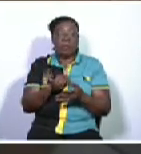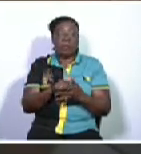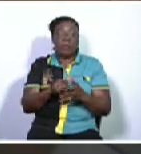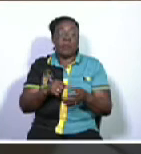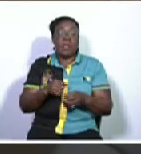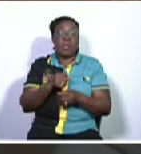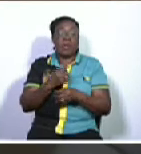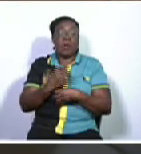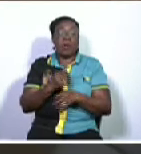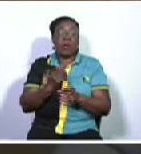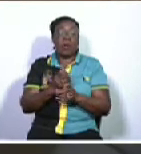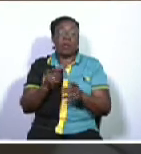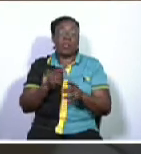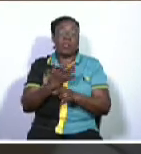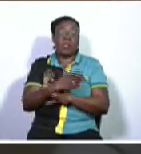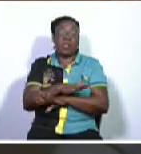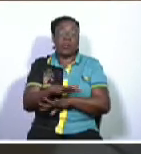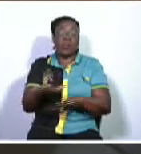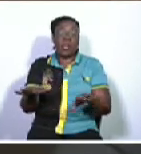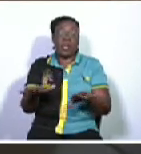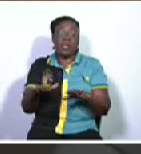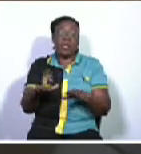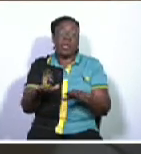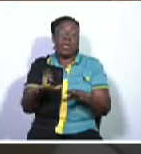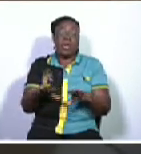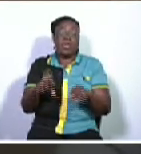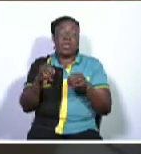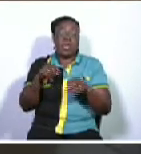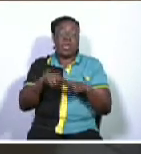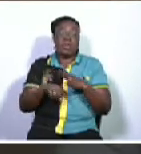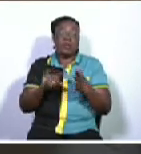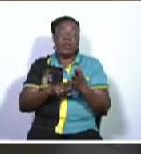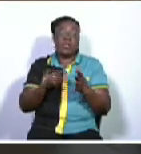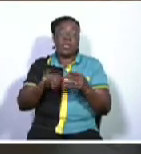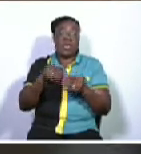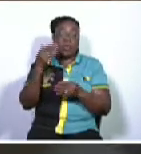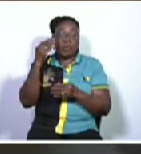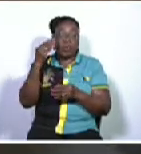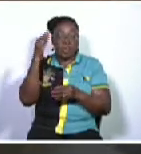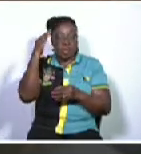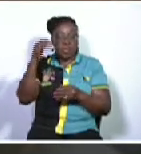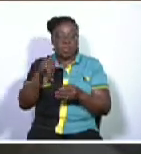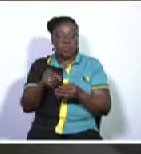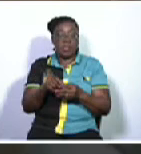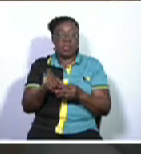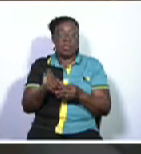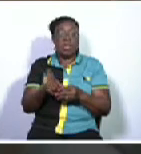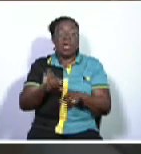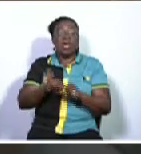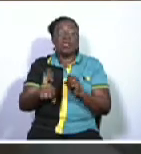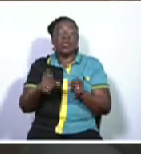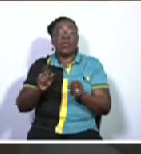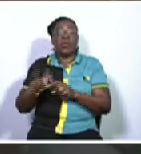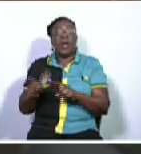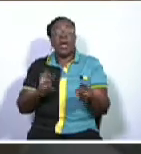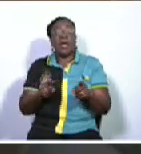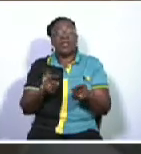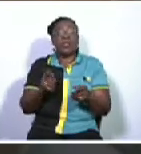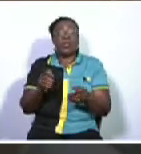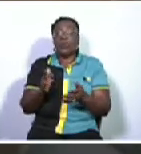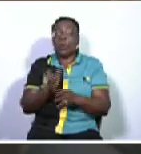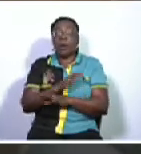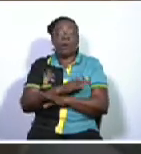some of the surge, and taking these matters into consideration so as to avoid